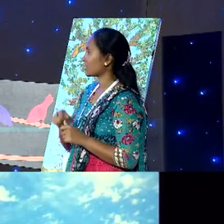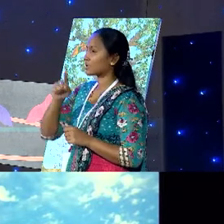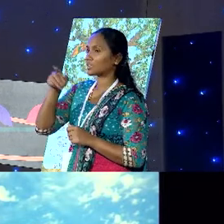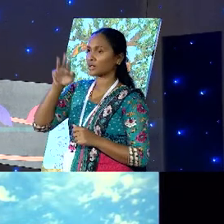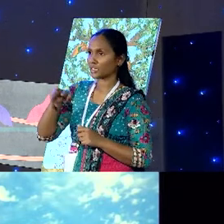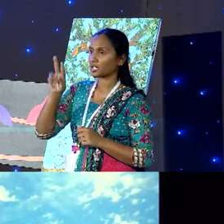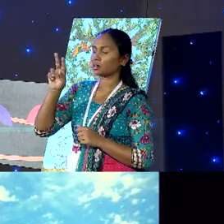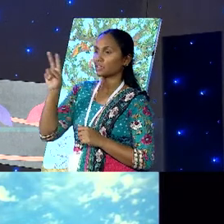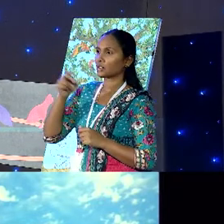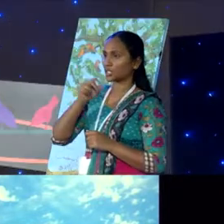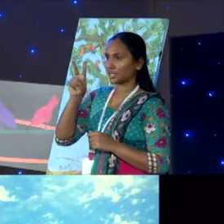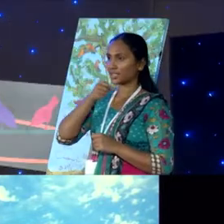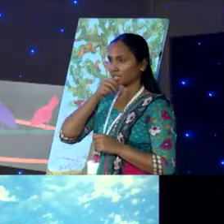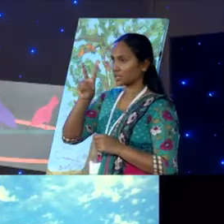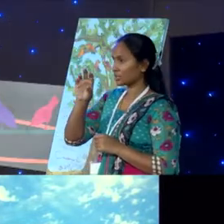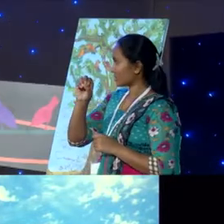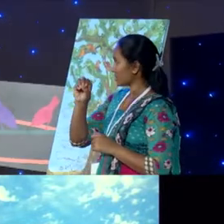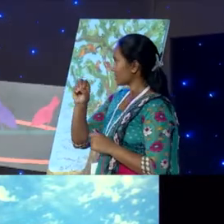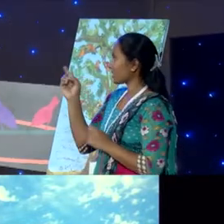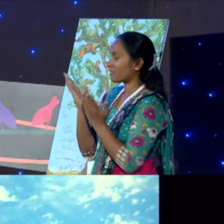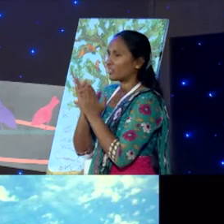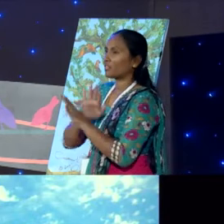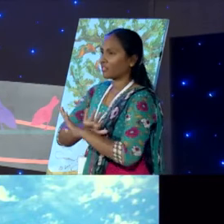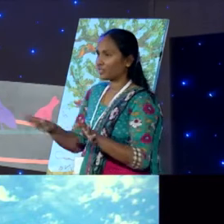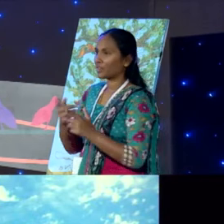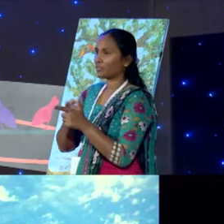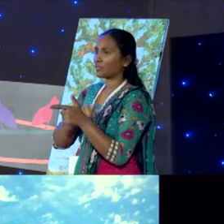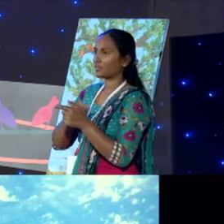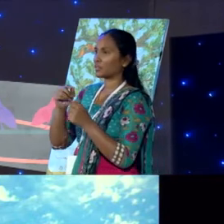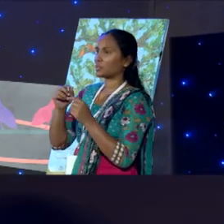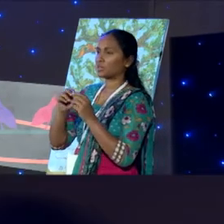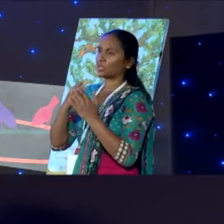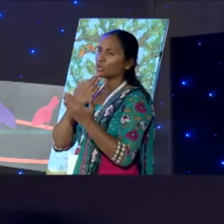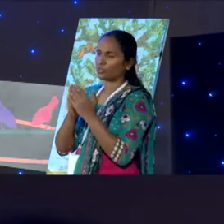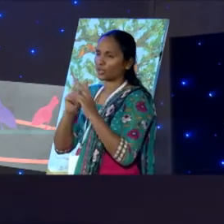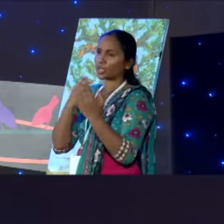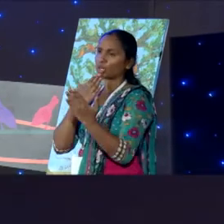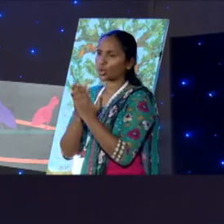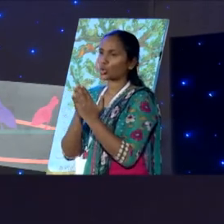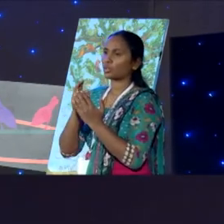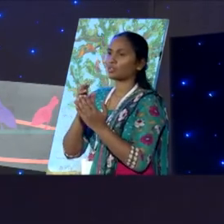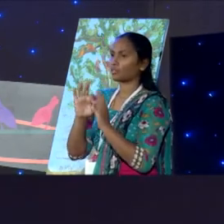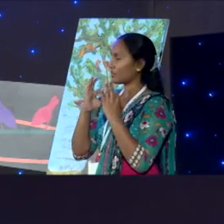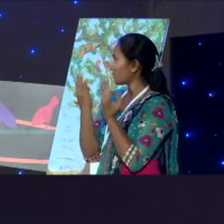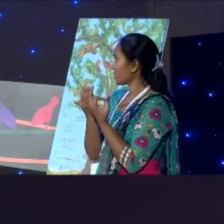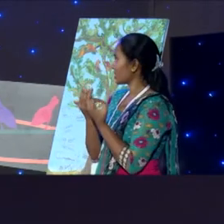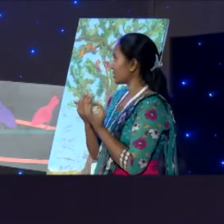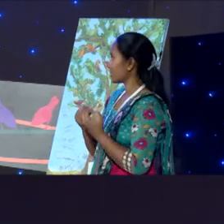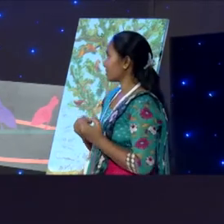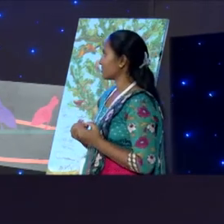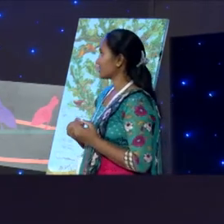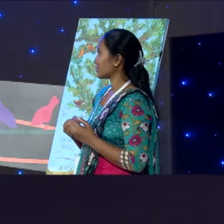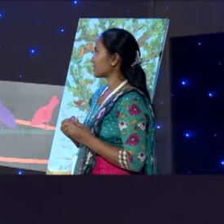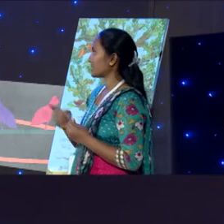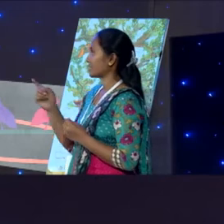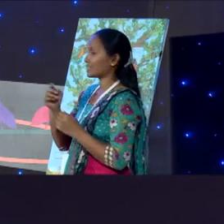20 by then. And I had just graduated from a very Gujarati conservative family. We're going to Shimla Manali was also a